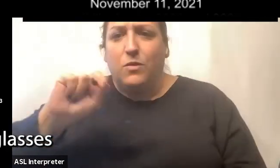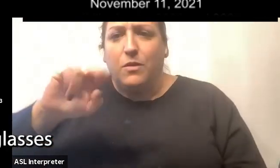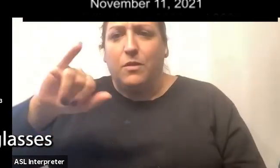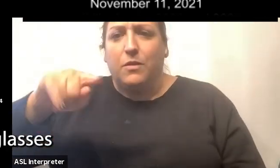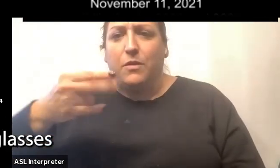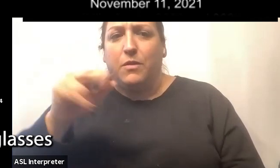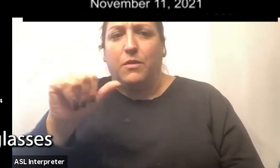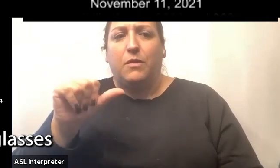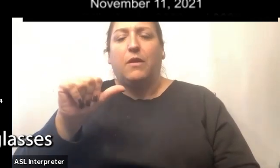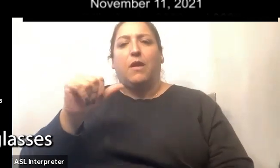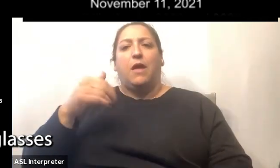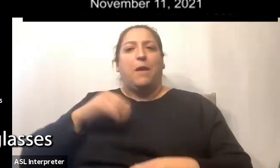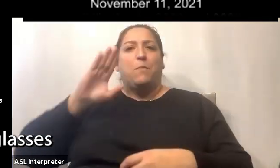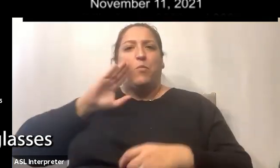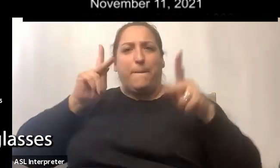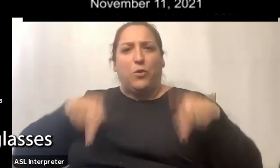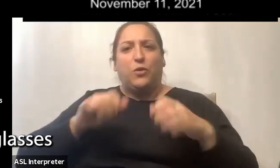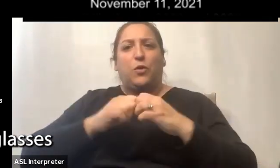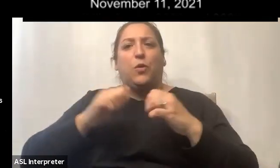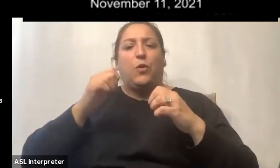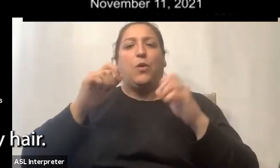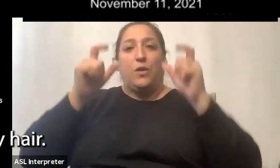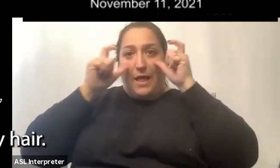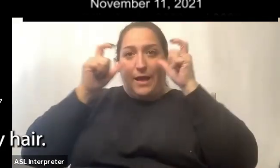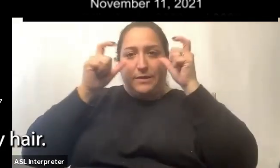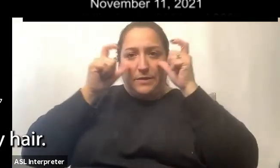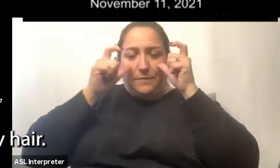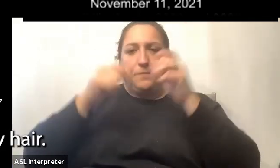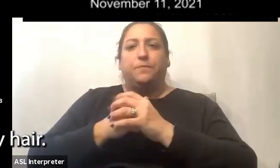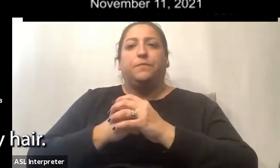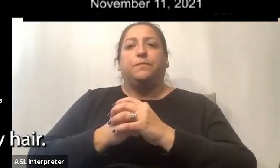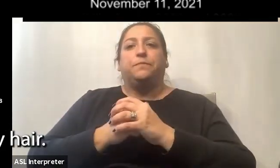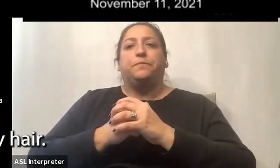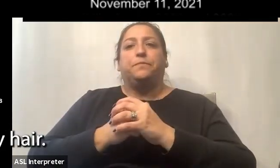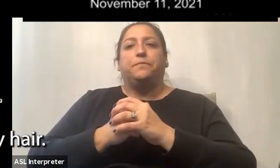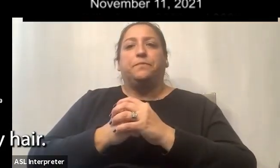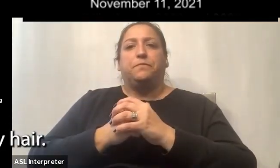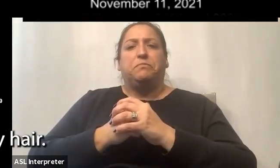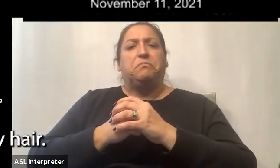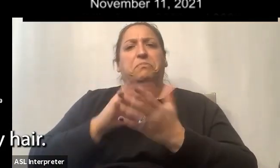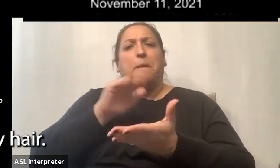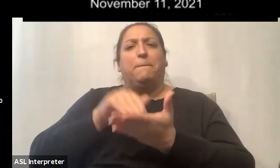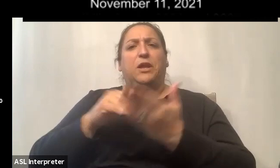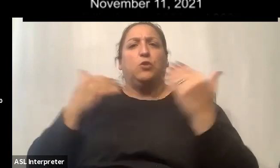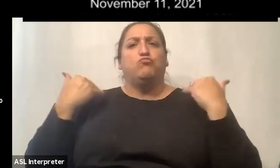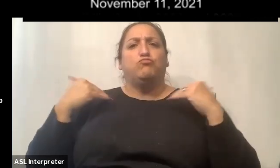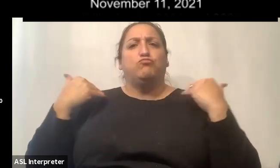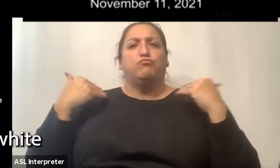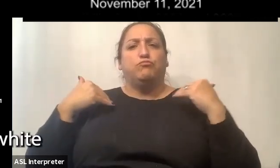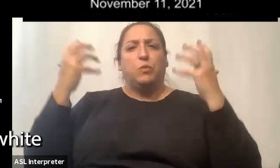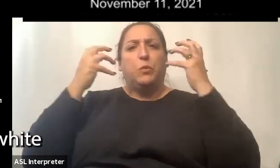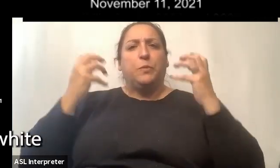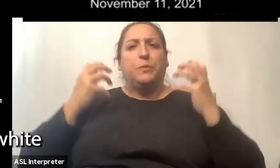am a brown person with wearing glasses and medium shoulder length wavy hair.